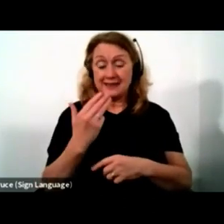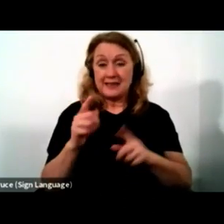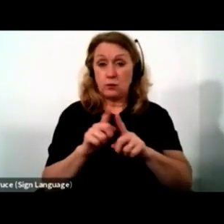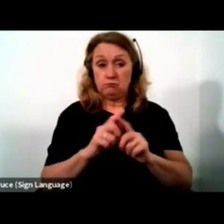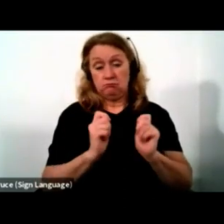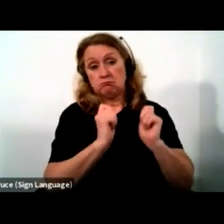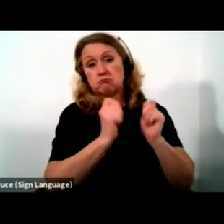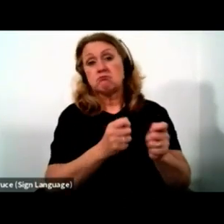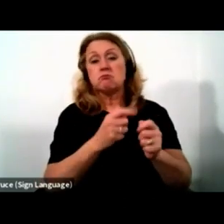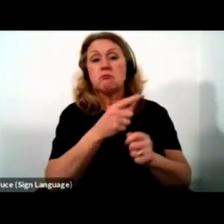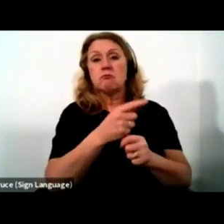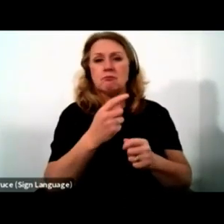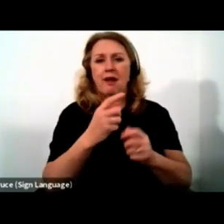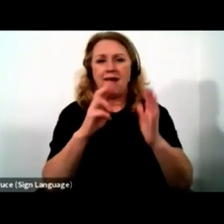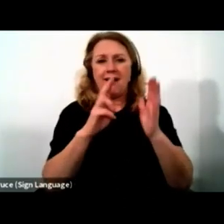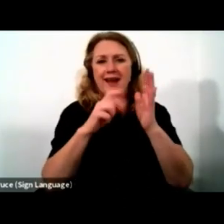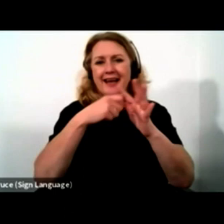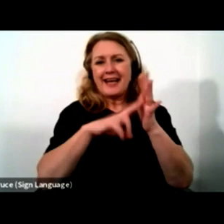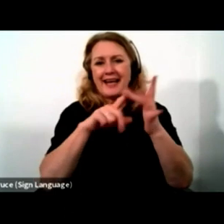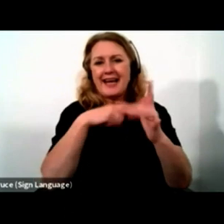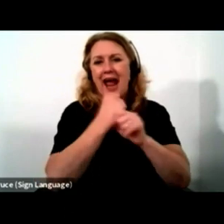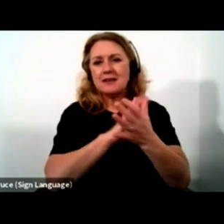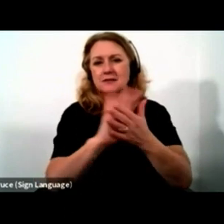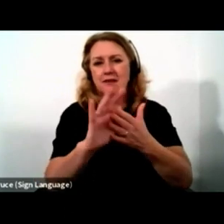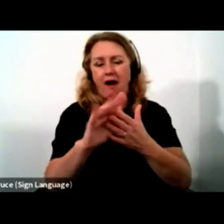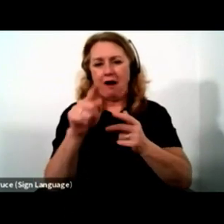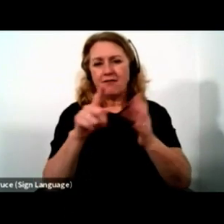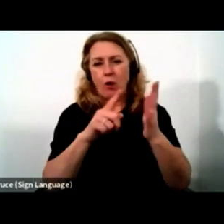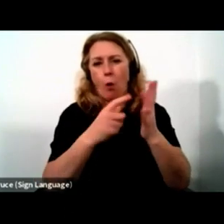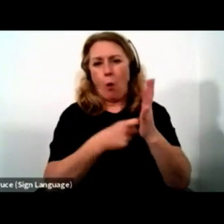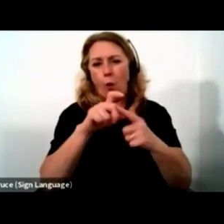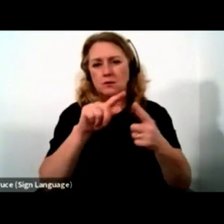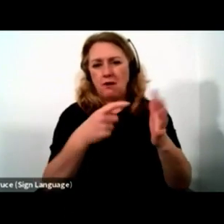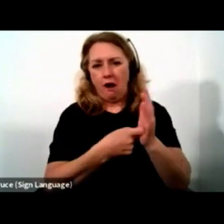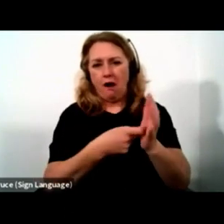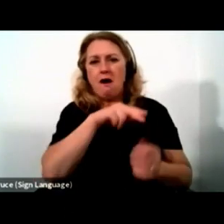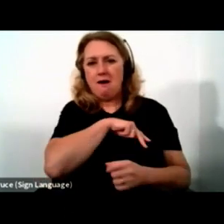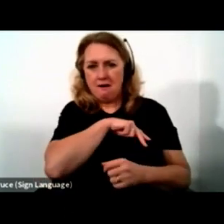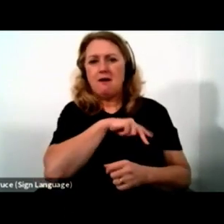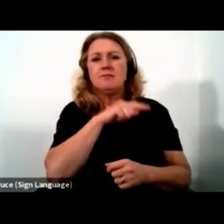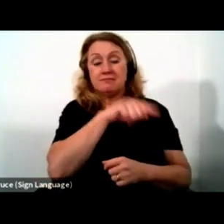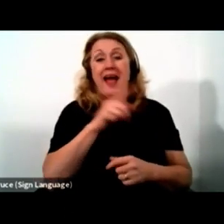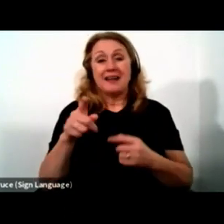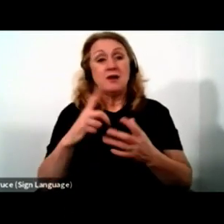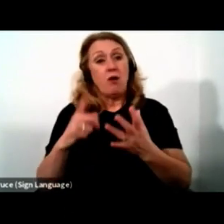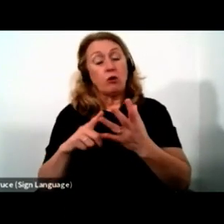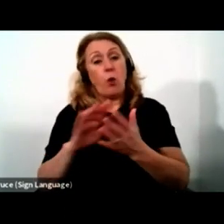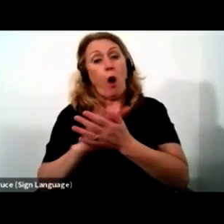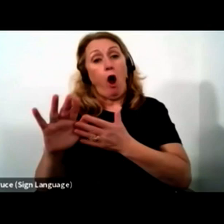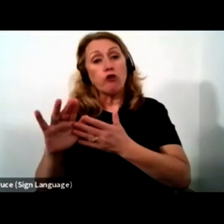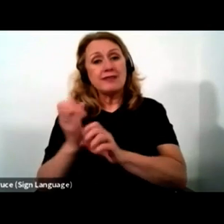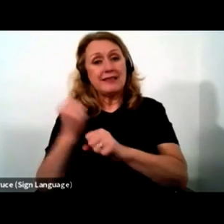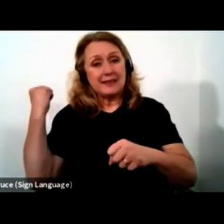he was bestowed with the Knight of the National Order by the Cameroonian government. In the same year, he received an honorary Doctor of Science degree